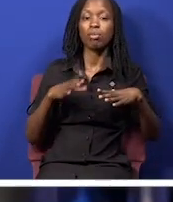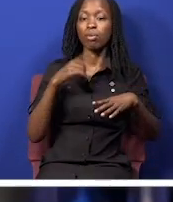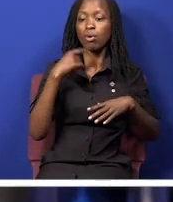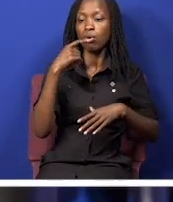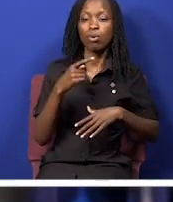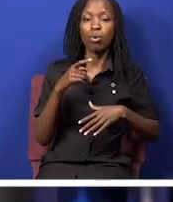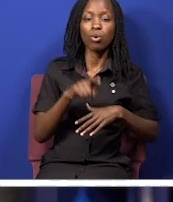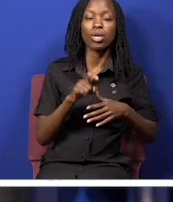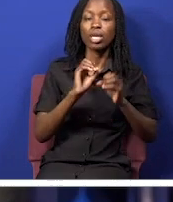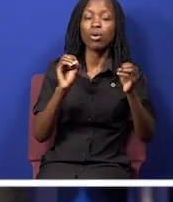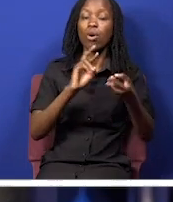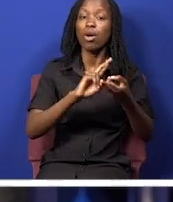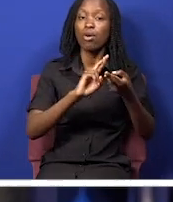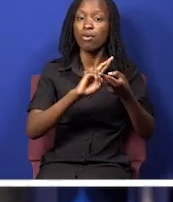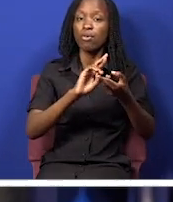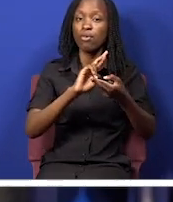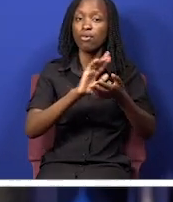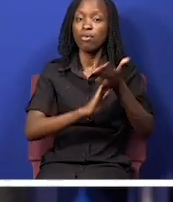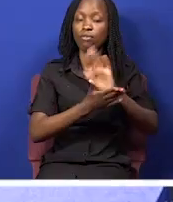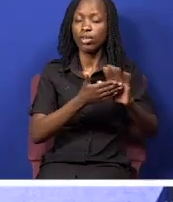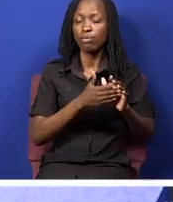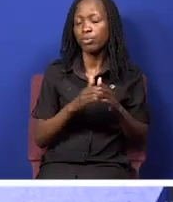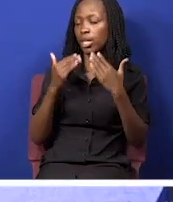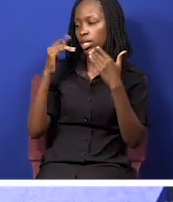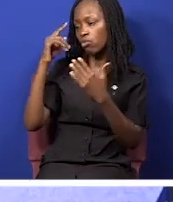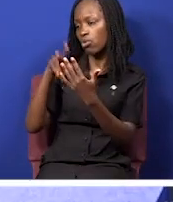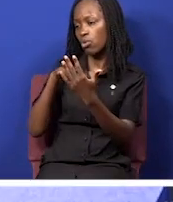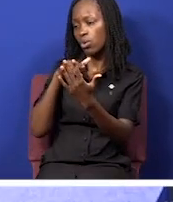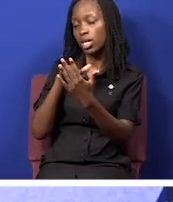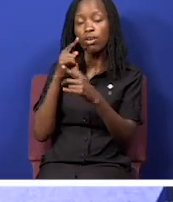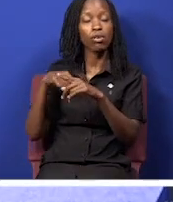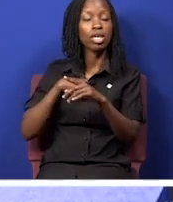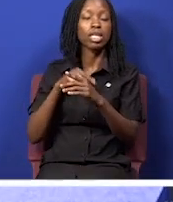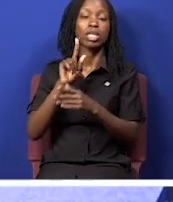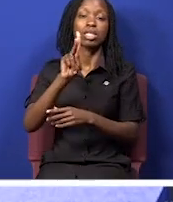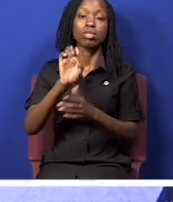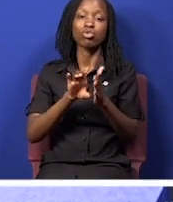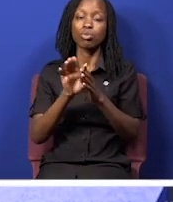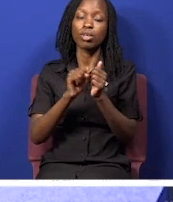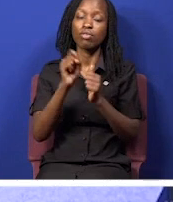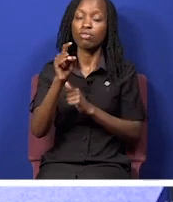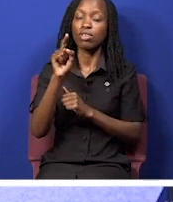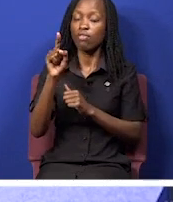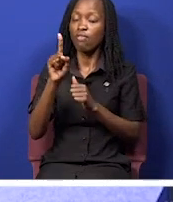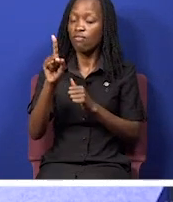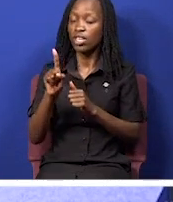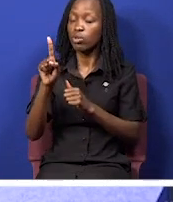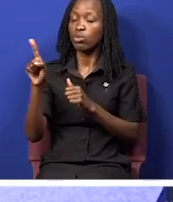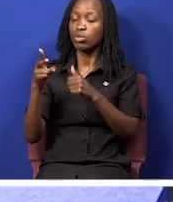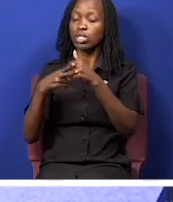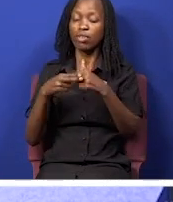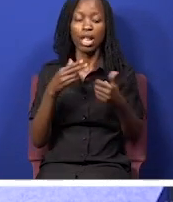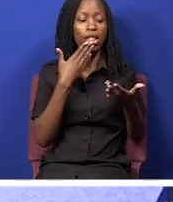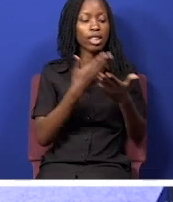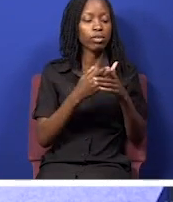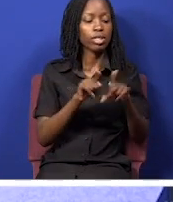need no repentance. Wow. Thank you, Joshua, for reading for us Luke chapter 15, verse 1 to 7. And thank